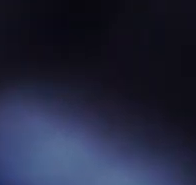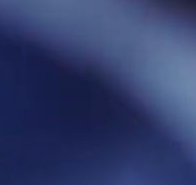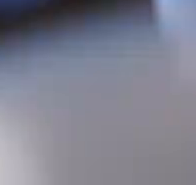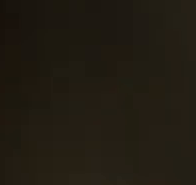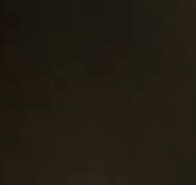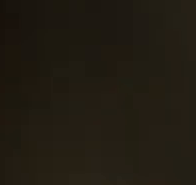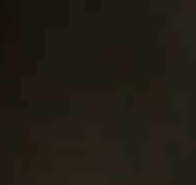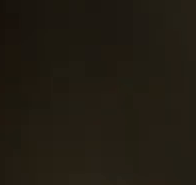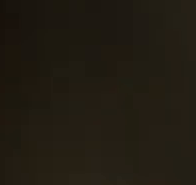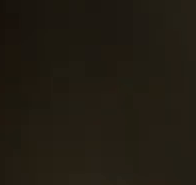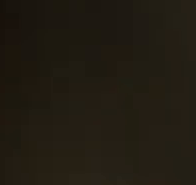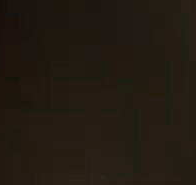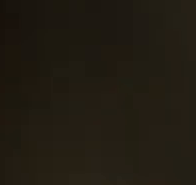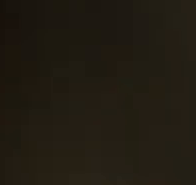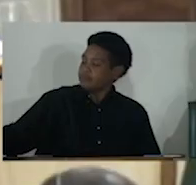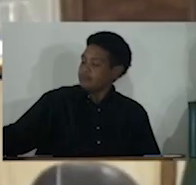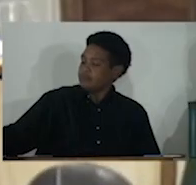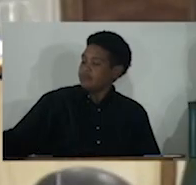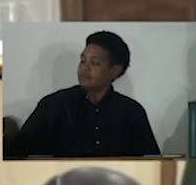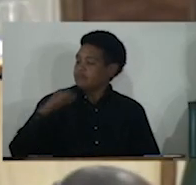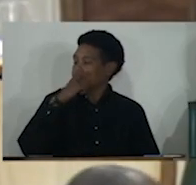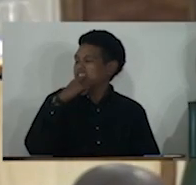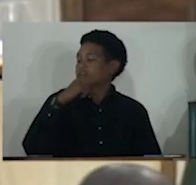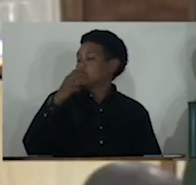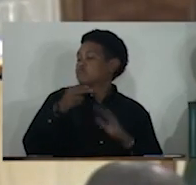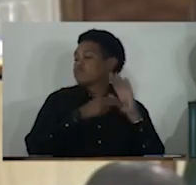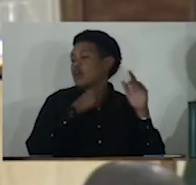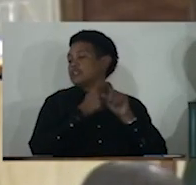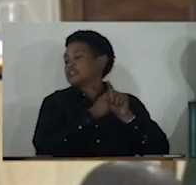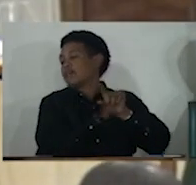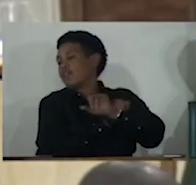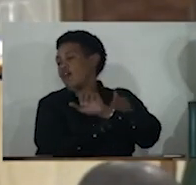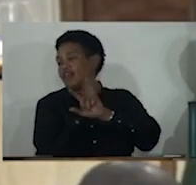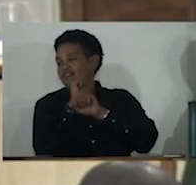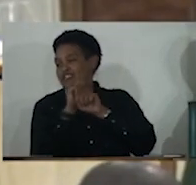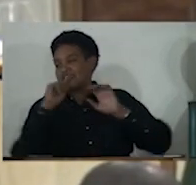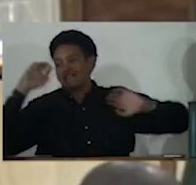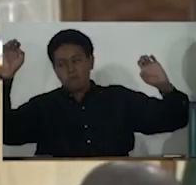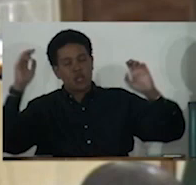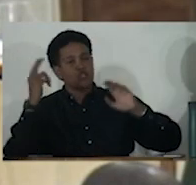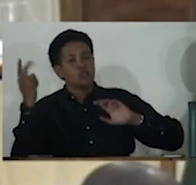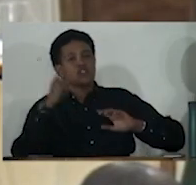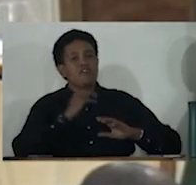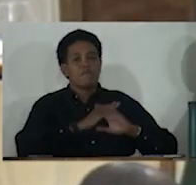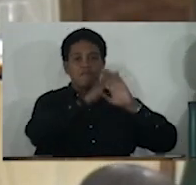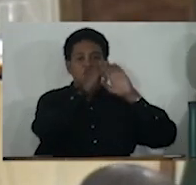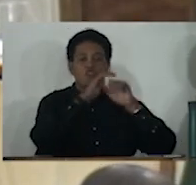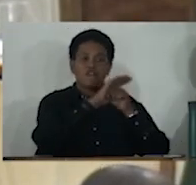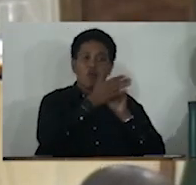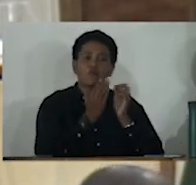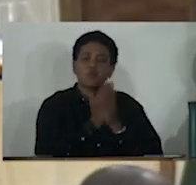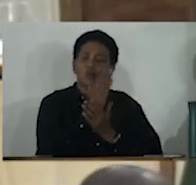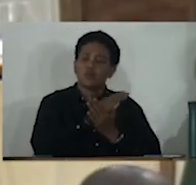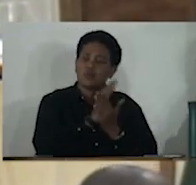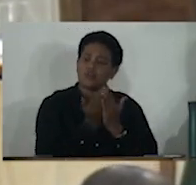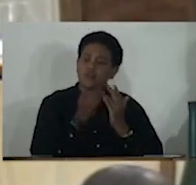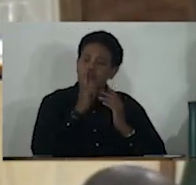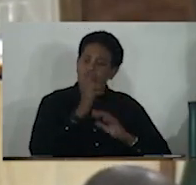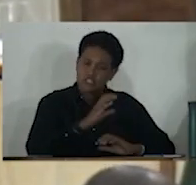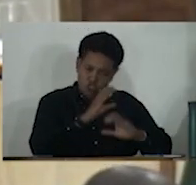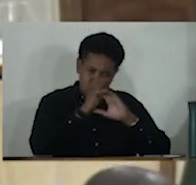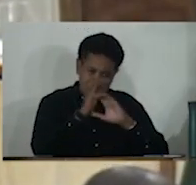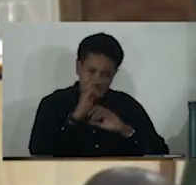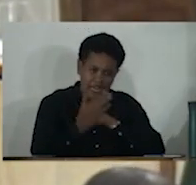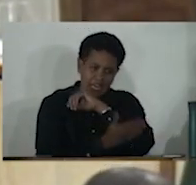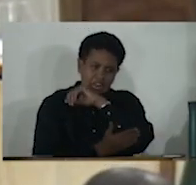Secondly, be granted authorization for emergency use for prevention of COVID-19 by one of the following stringent